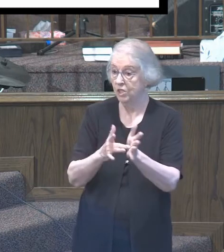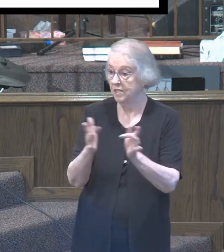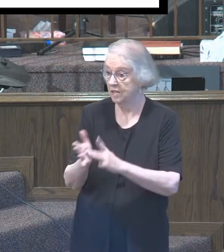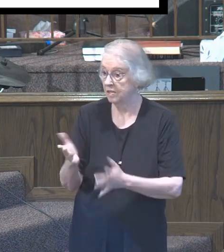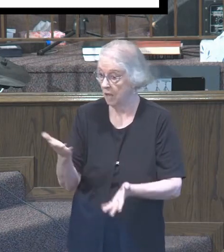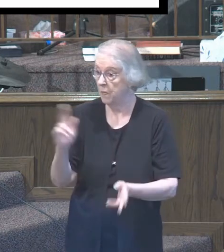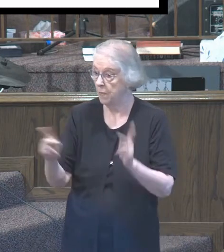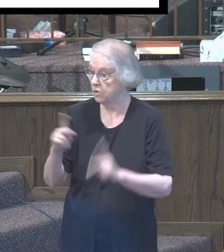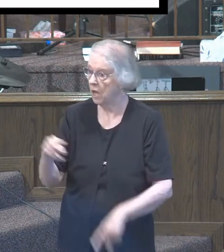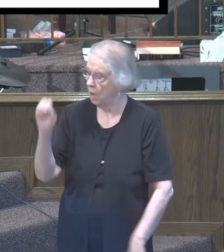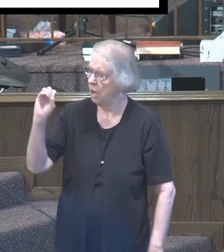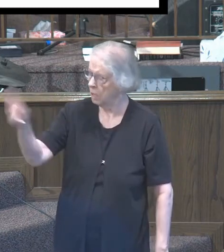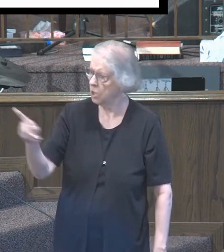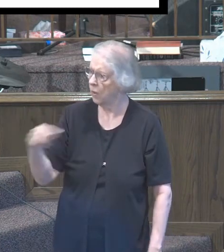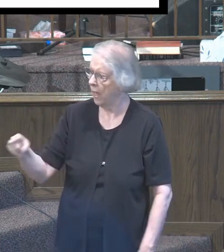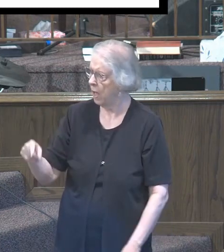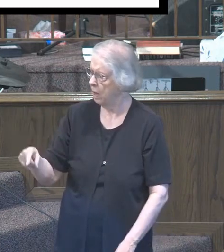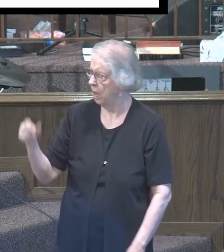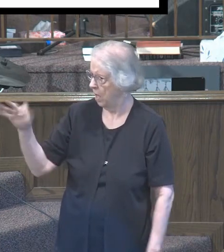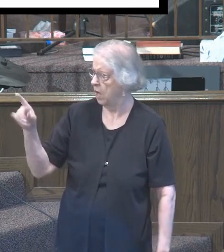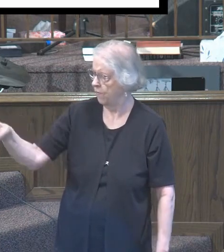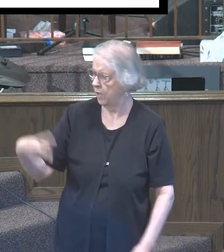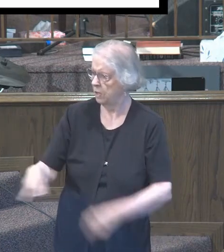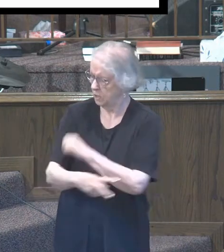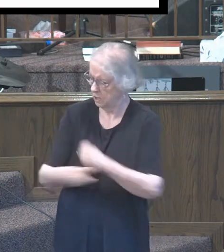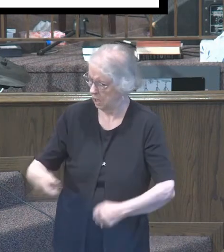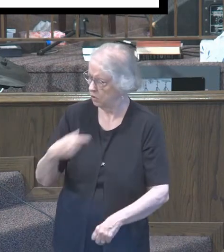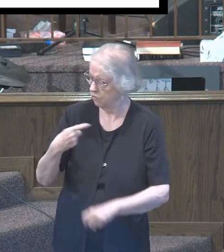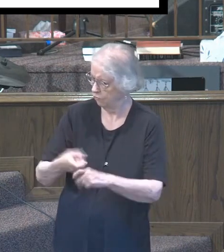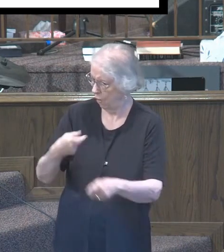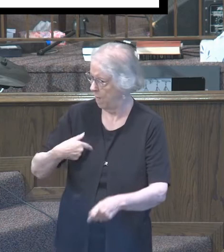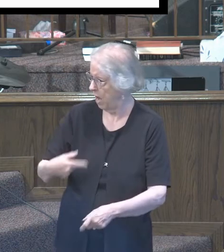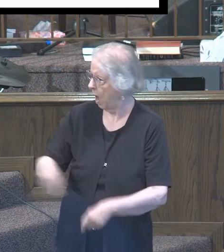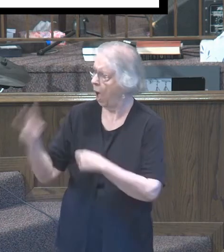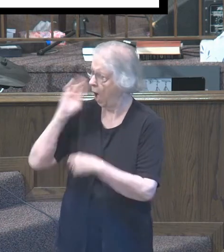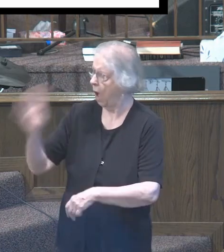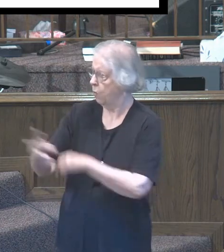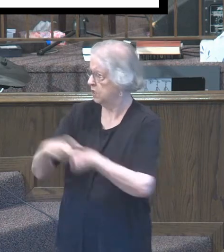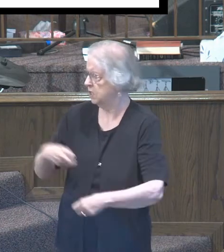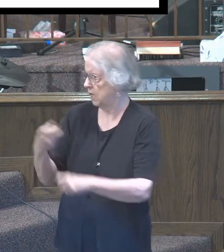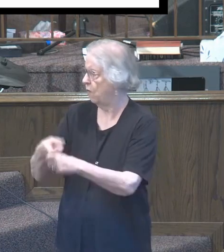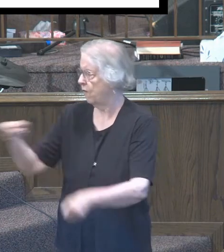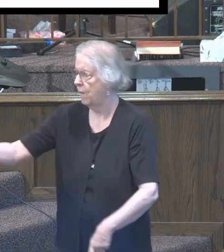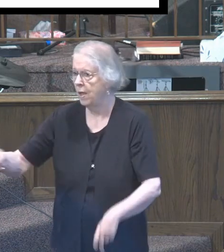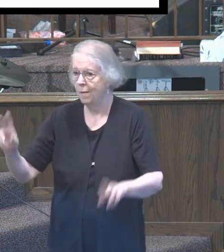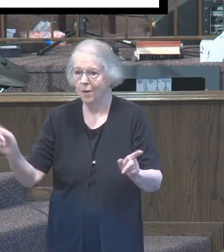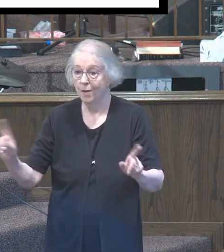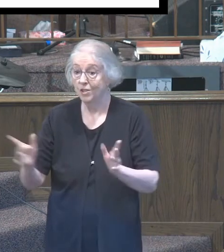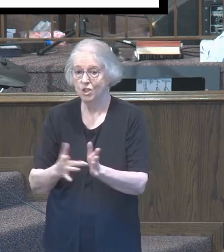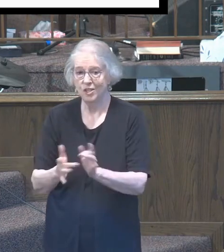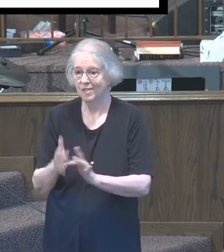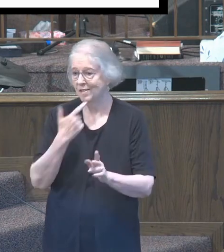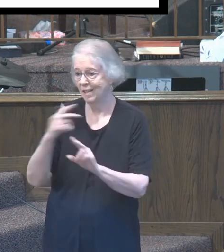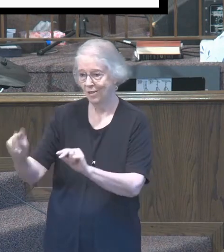to practice the servant life. No more tit for tat stuff. Live generously.